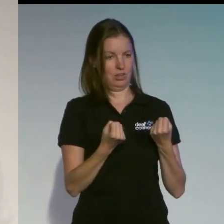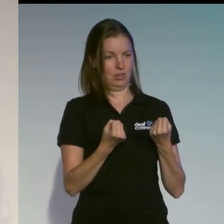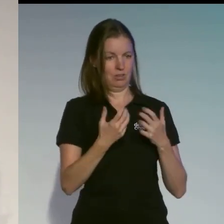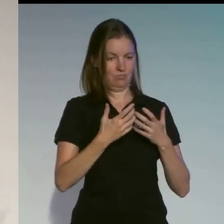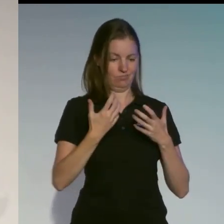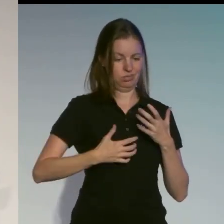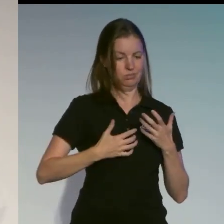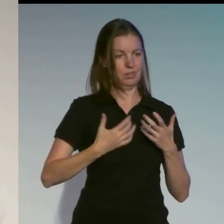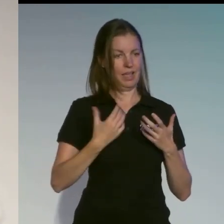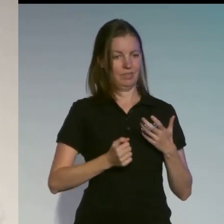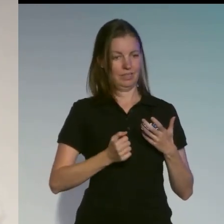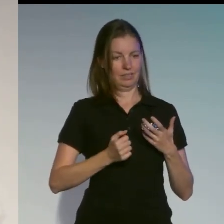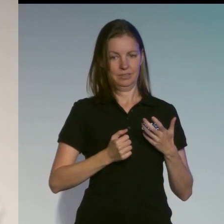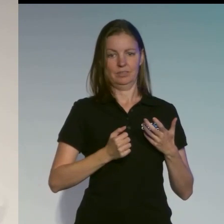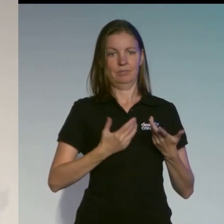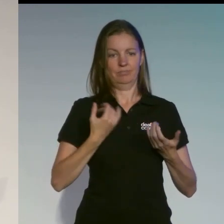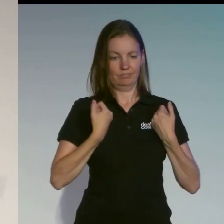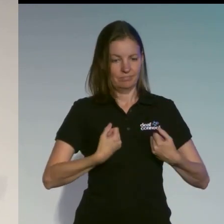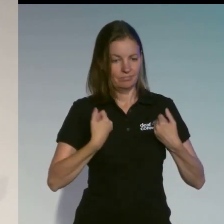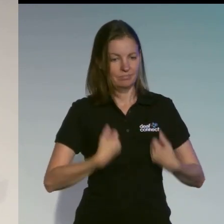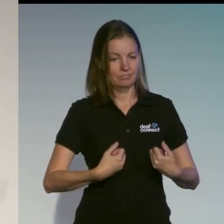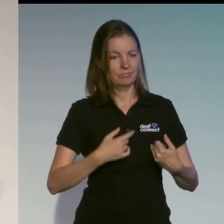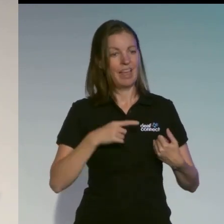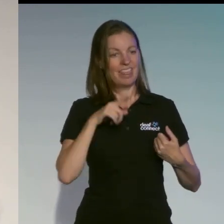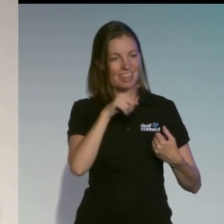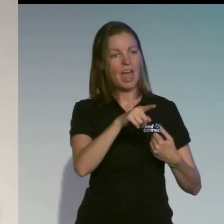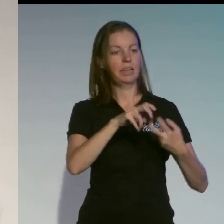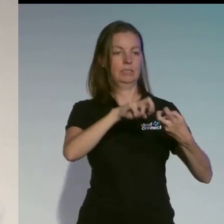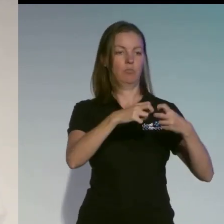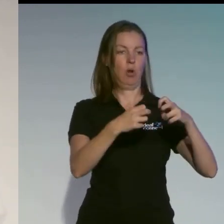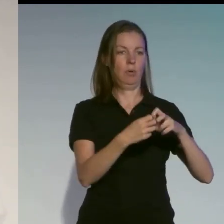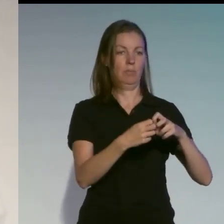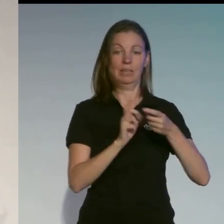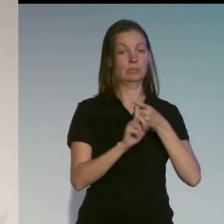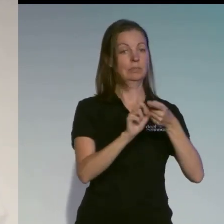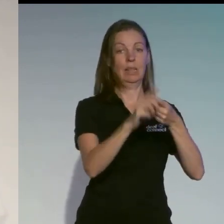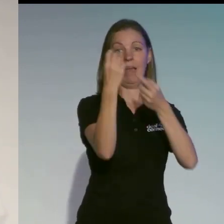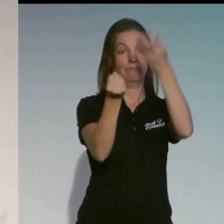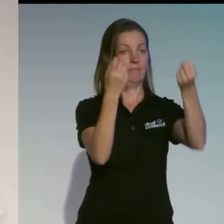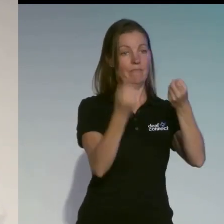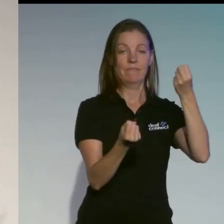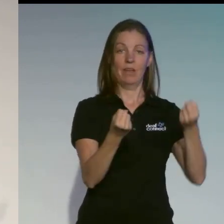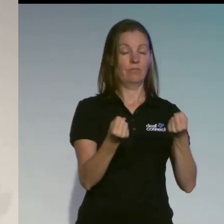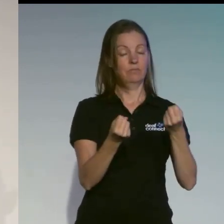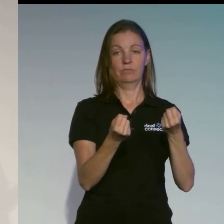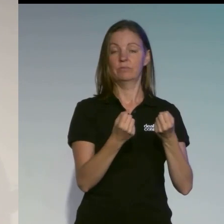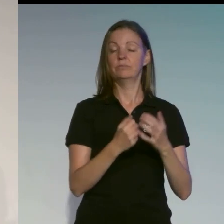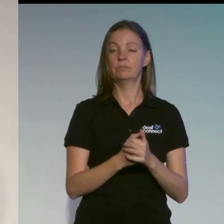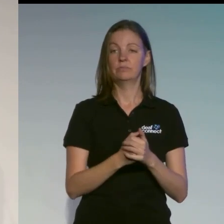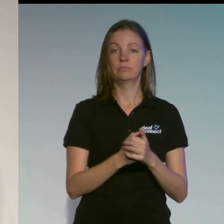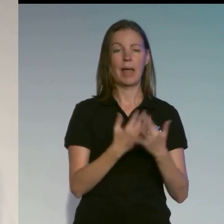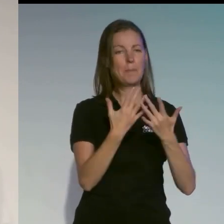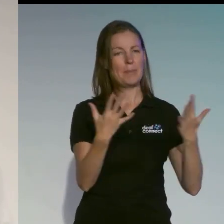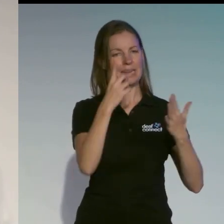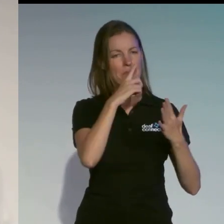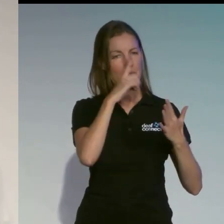people, are sometimes seen as not even existing, that this is the problem, and this problem is still existing today widely. Many people hold on to